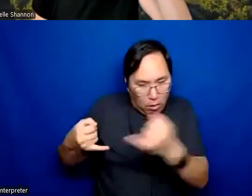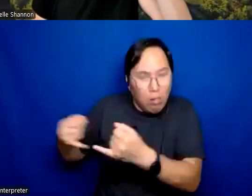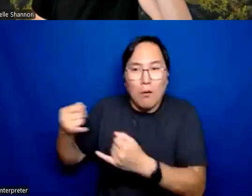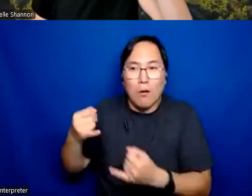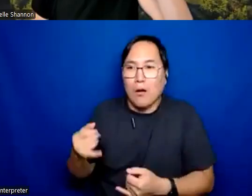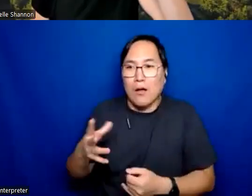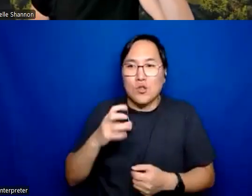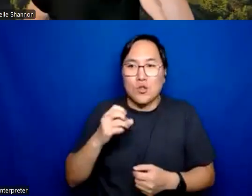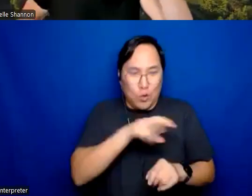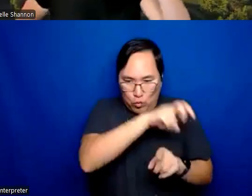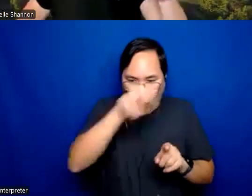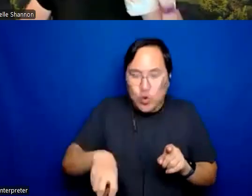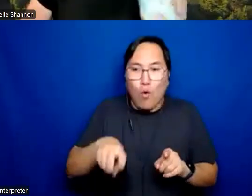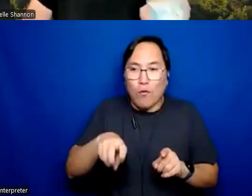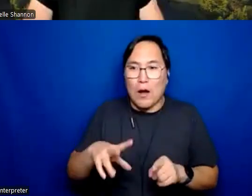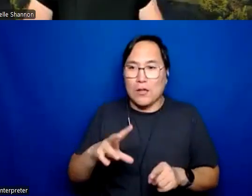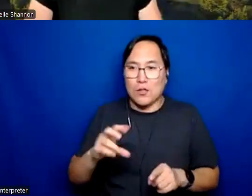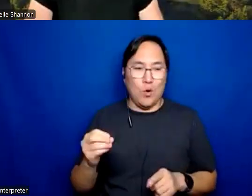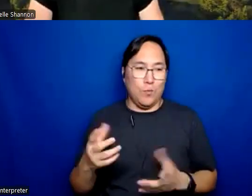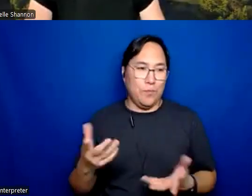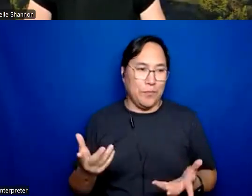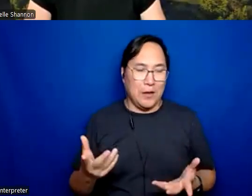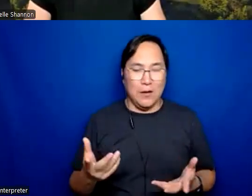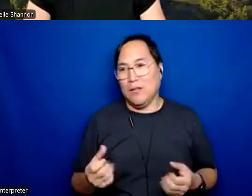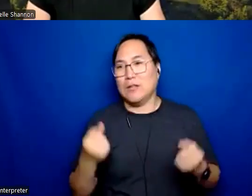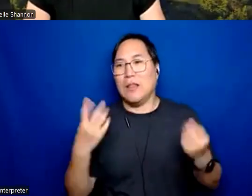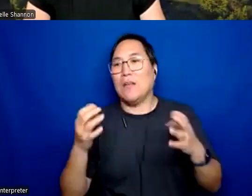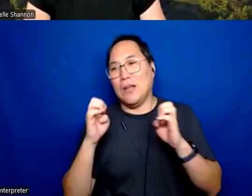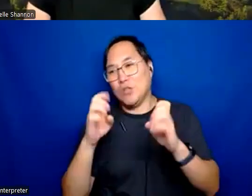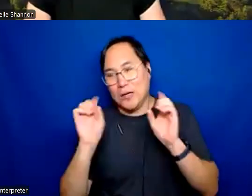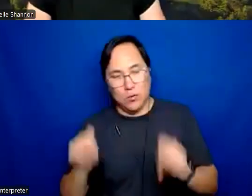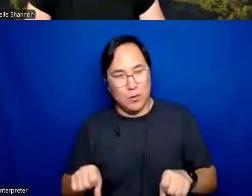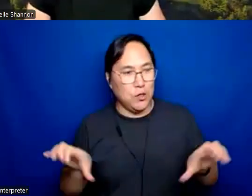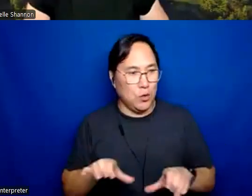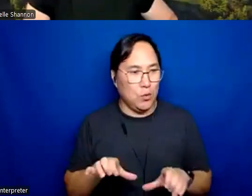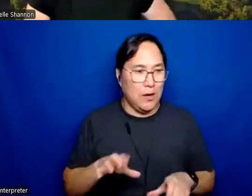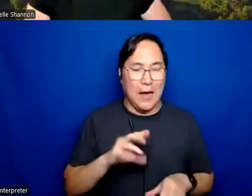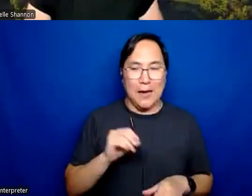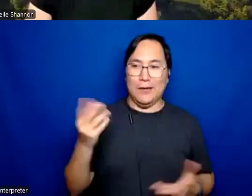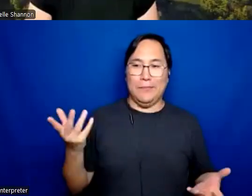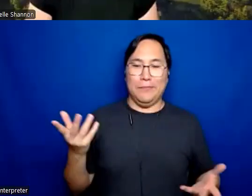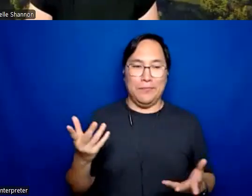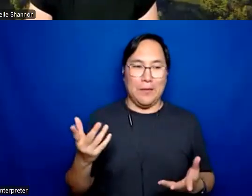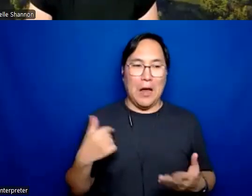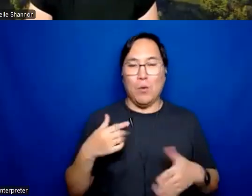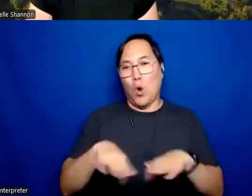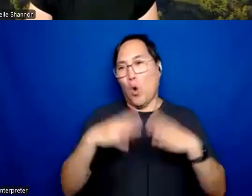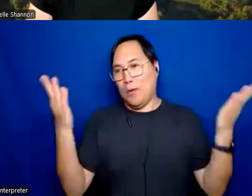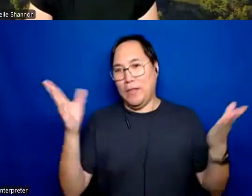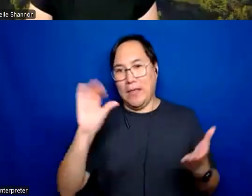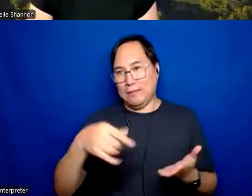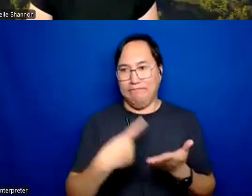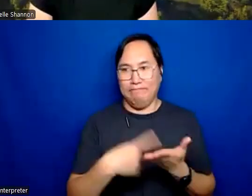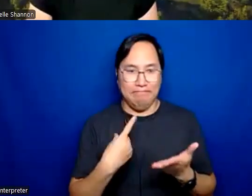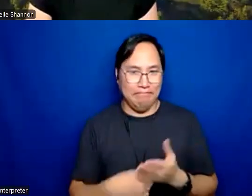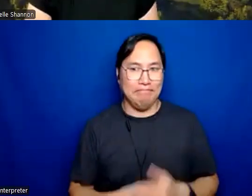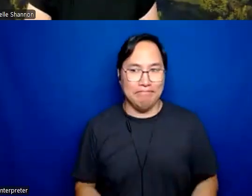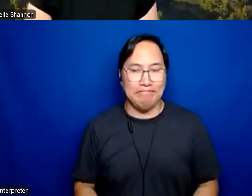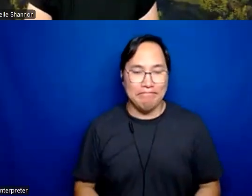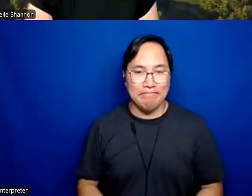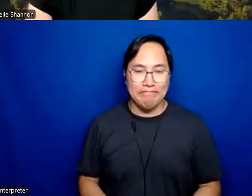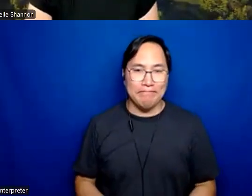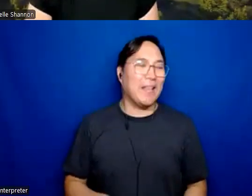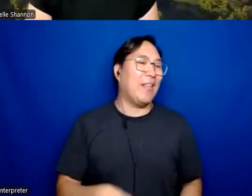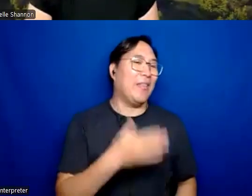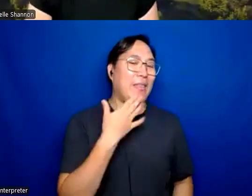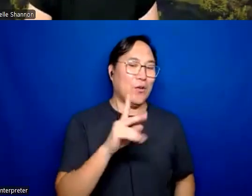And so I'll start there, and then that can sort of open it up to, well, that opens up it's a whole can of worms.